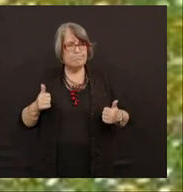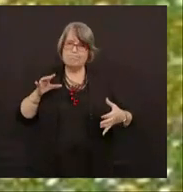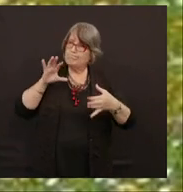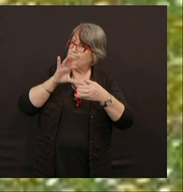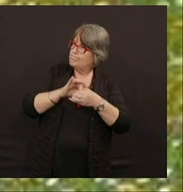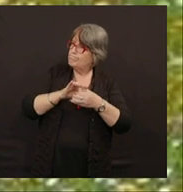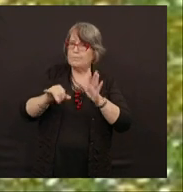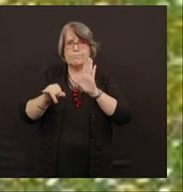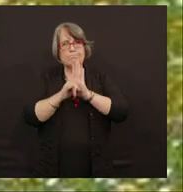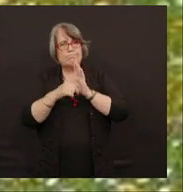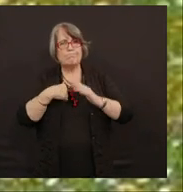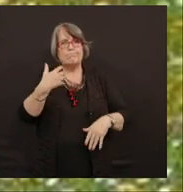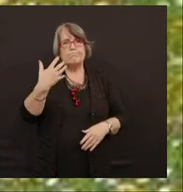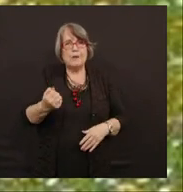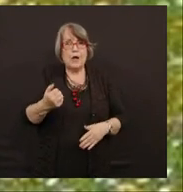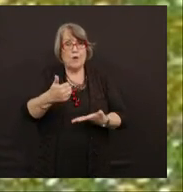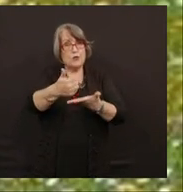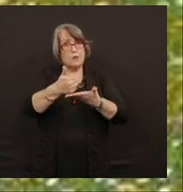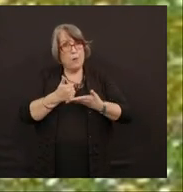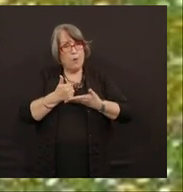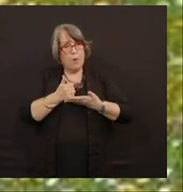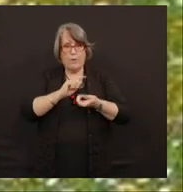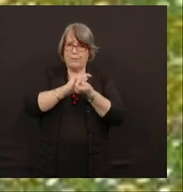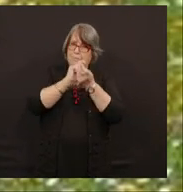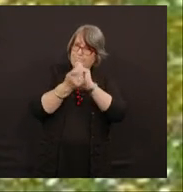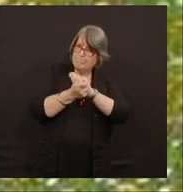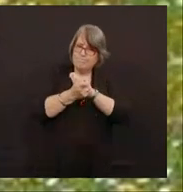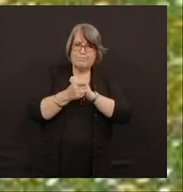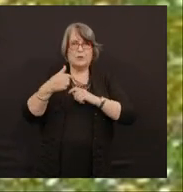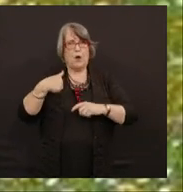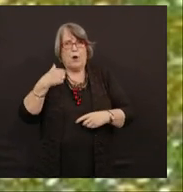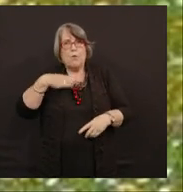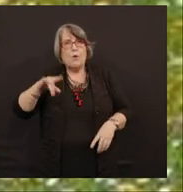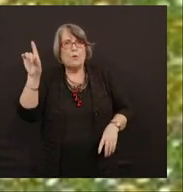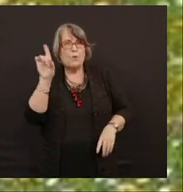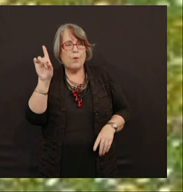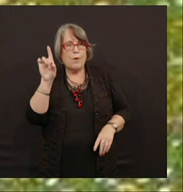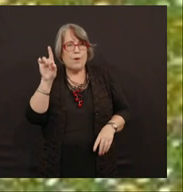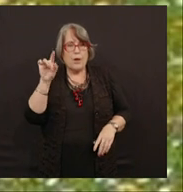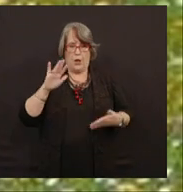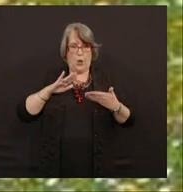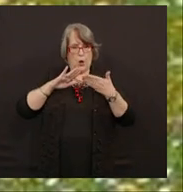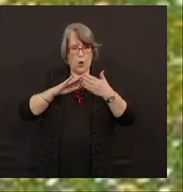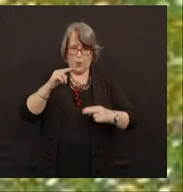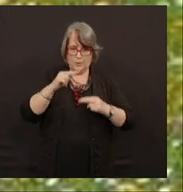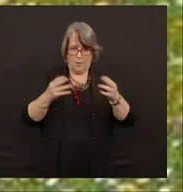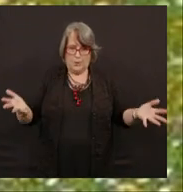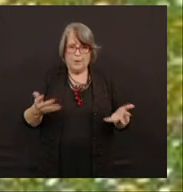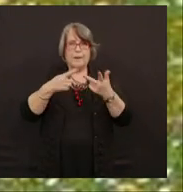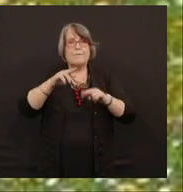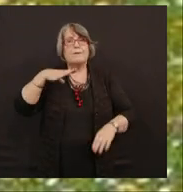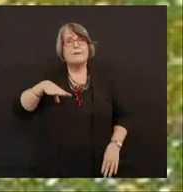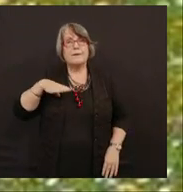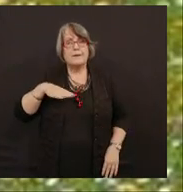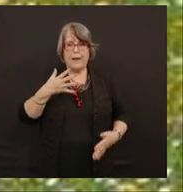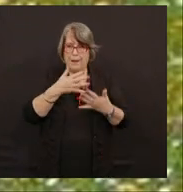in your life, and support that's tailored to those kinds of aspirations, where you have help to build those things if you need it,